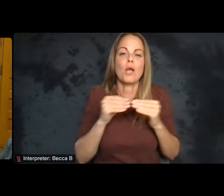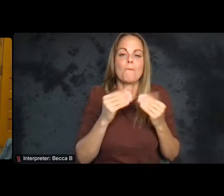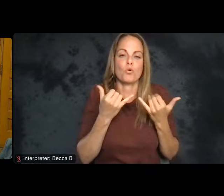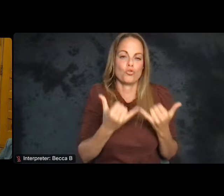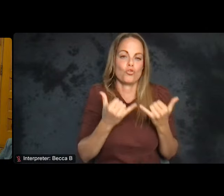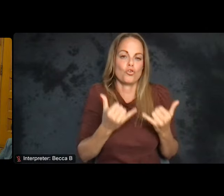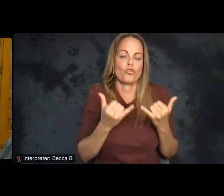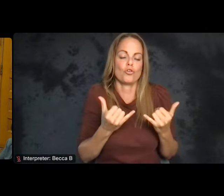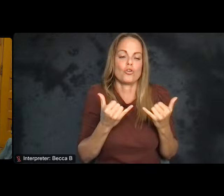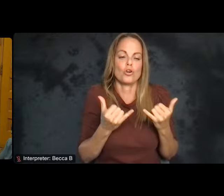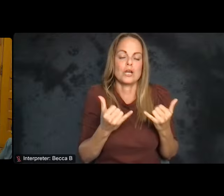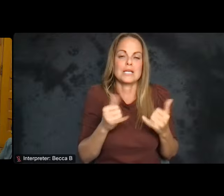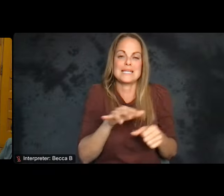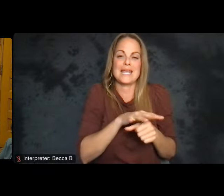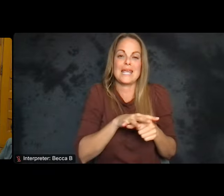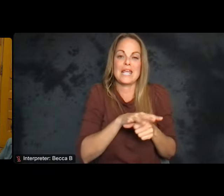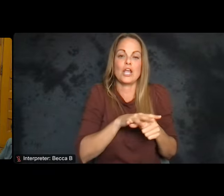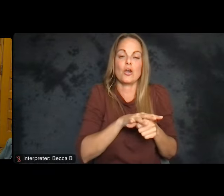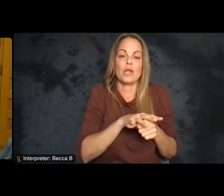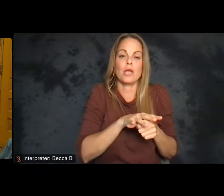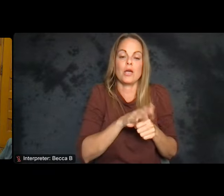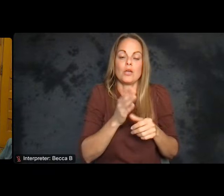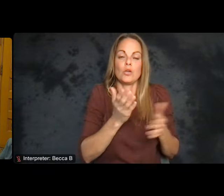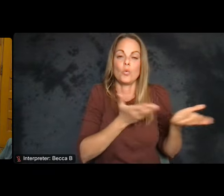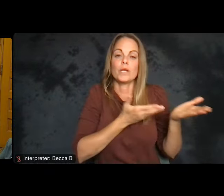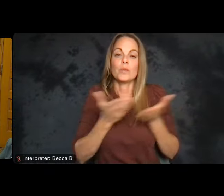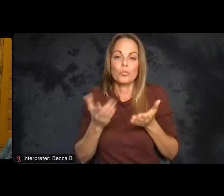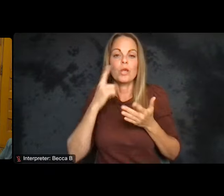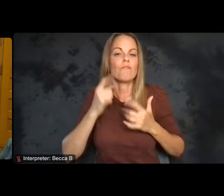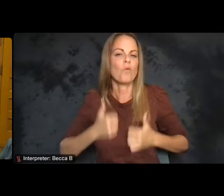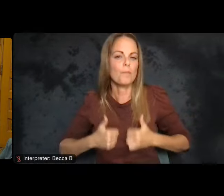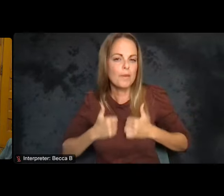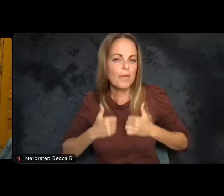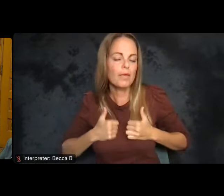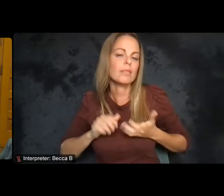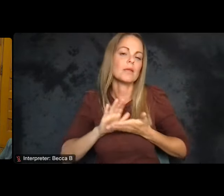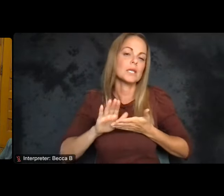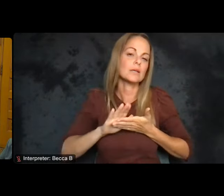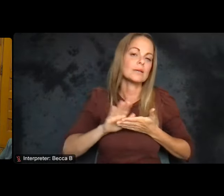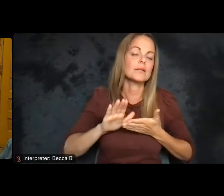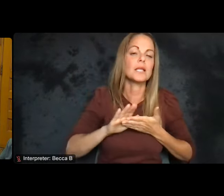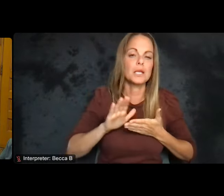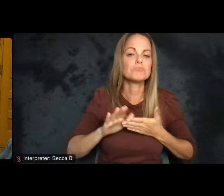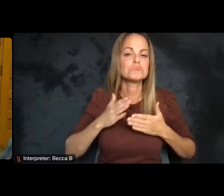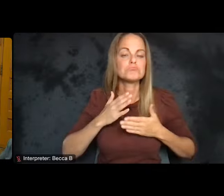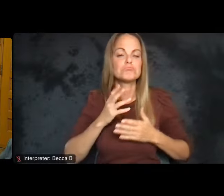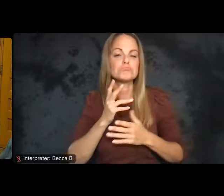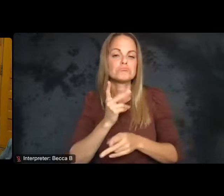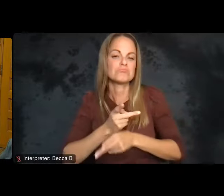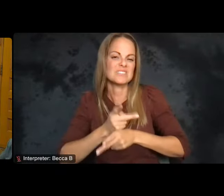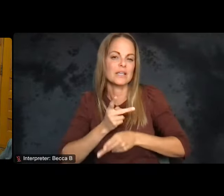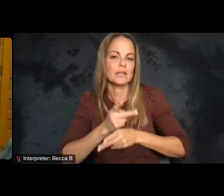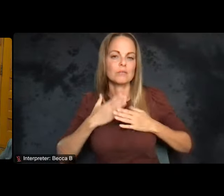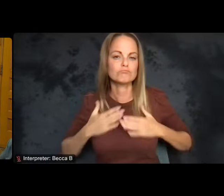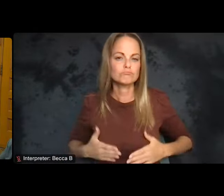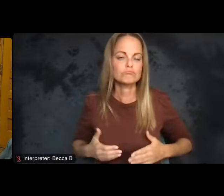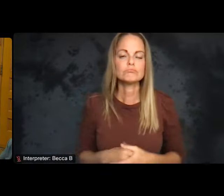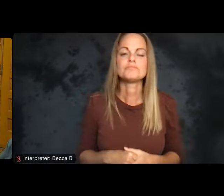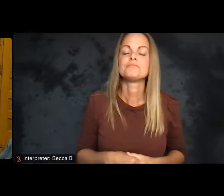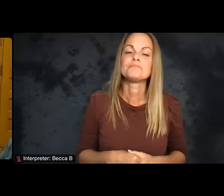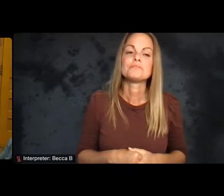up-to-date area where we can take them in to do their bathing and cleaning up these folks, so to better take care of them. It also includes, like I